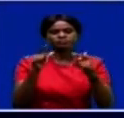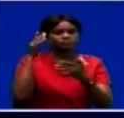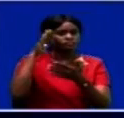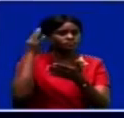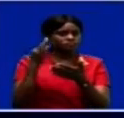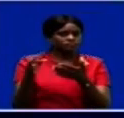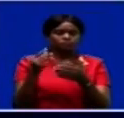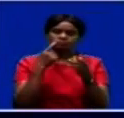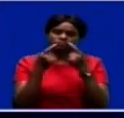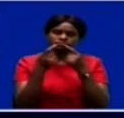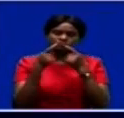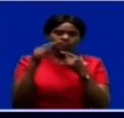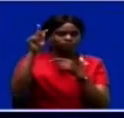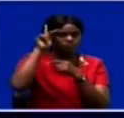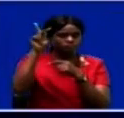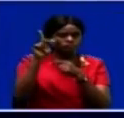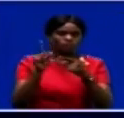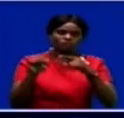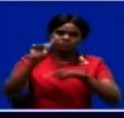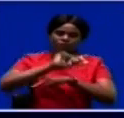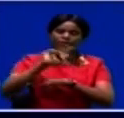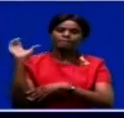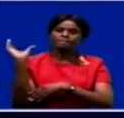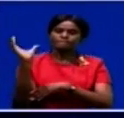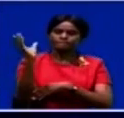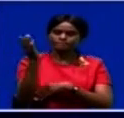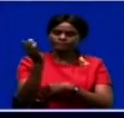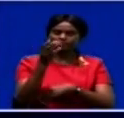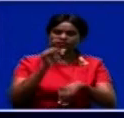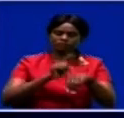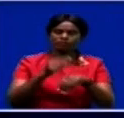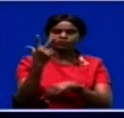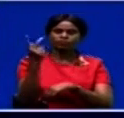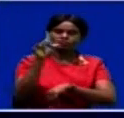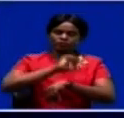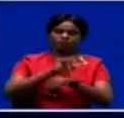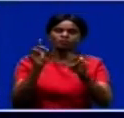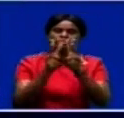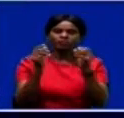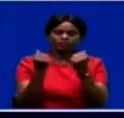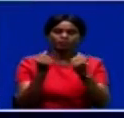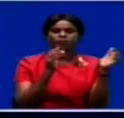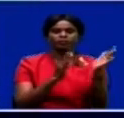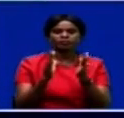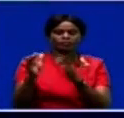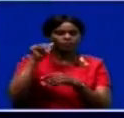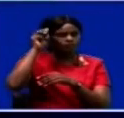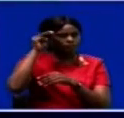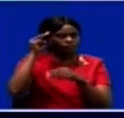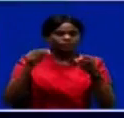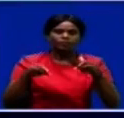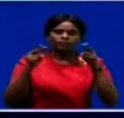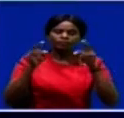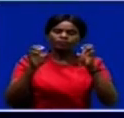Permanent Secretary was speaking in Kitwe when he delivered a keynote address during the 3-day workshop organized by the Ministry of Higher